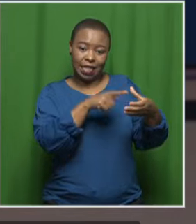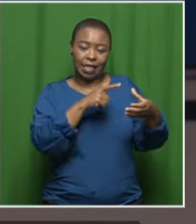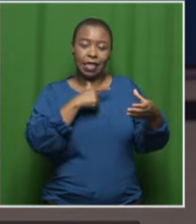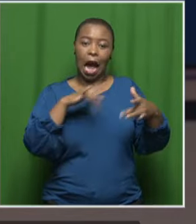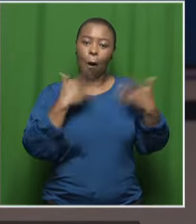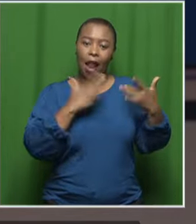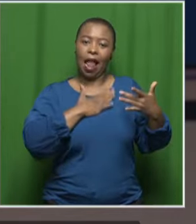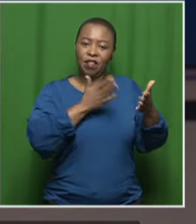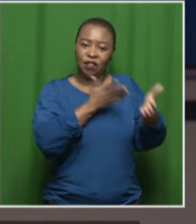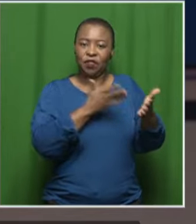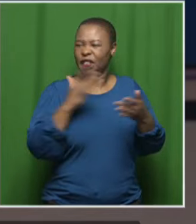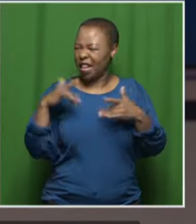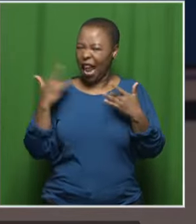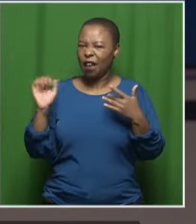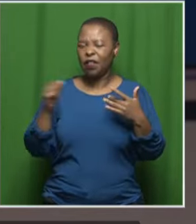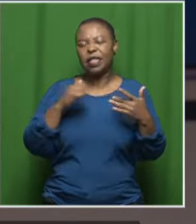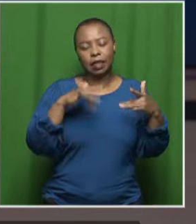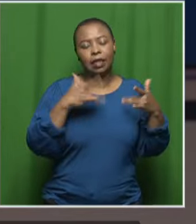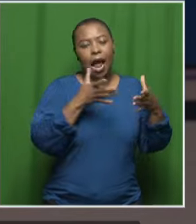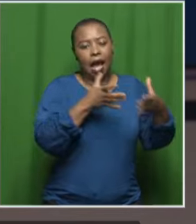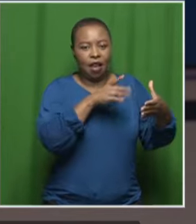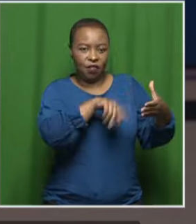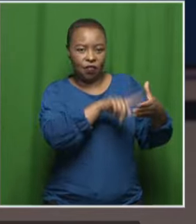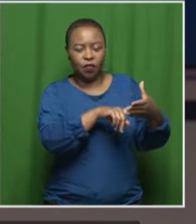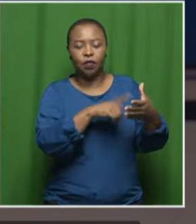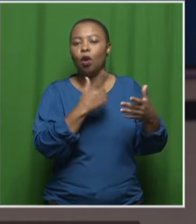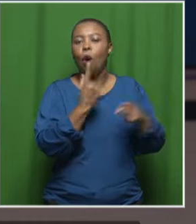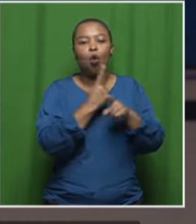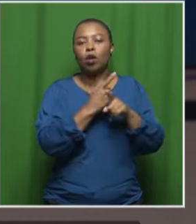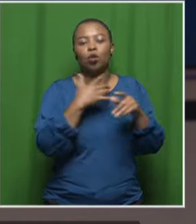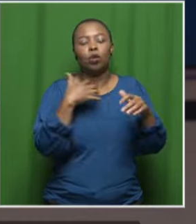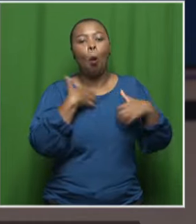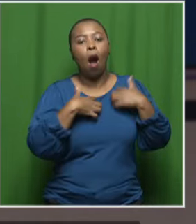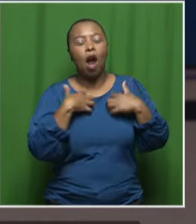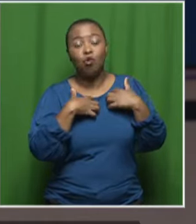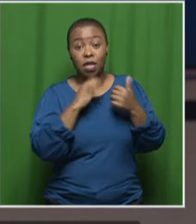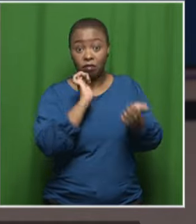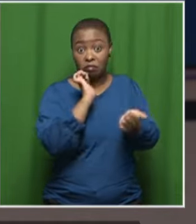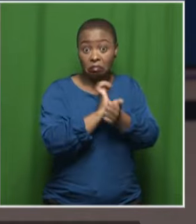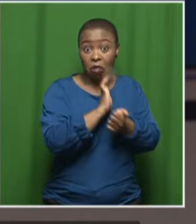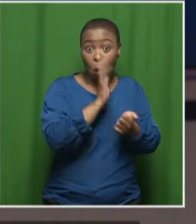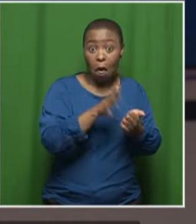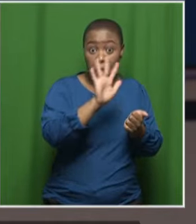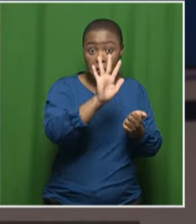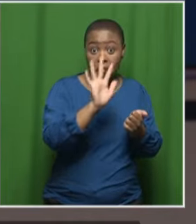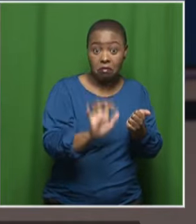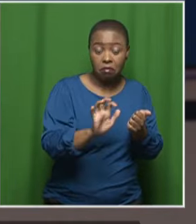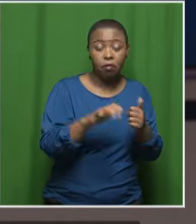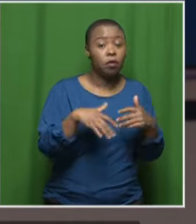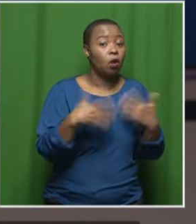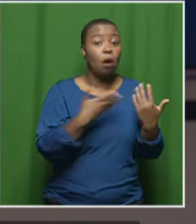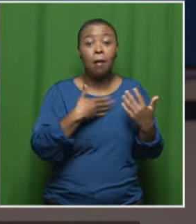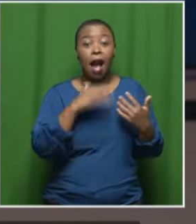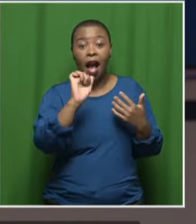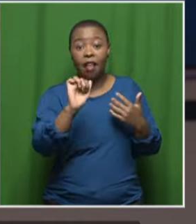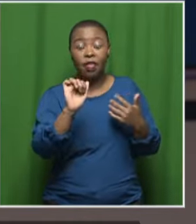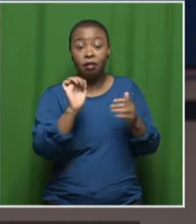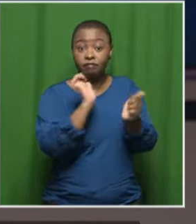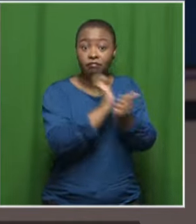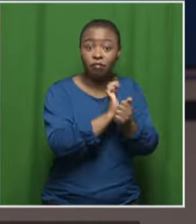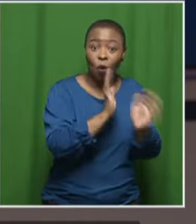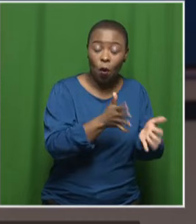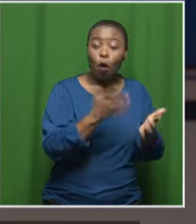life. Yes, you worried every time about whether or not you would be arrested, or your mother would be arrested, or your